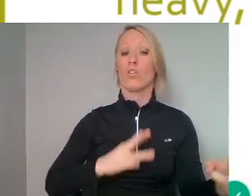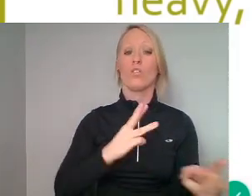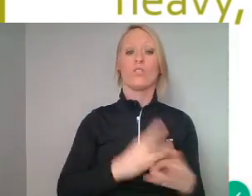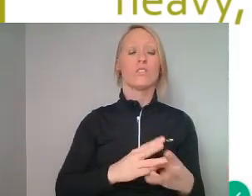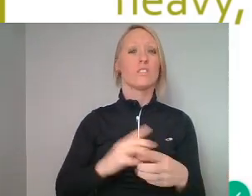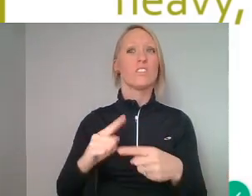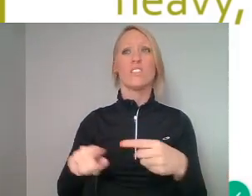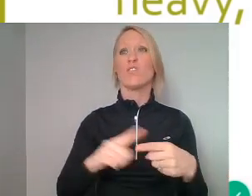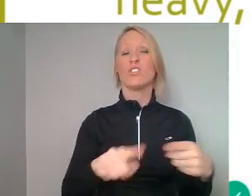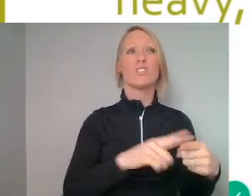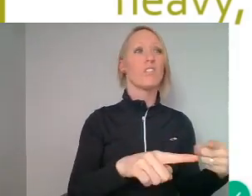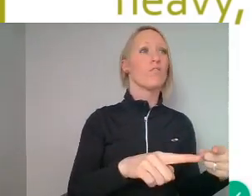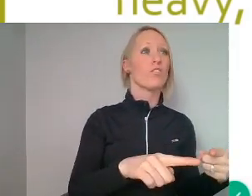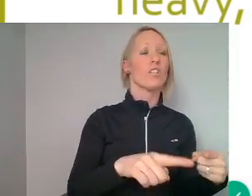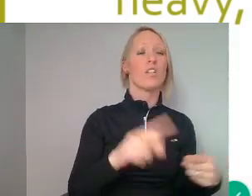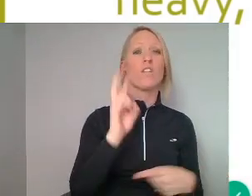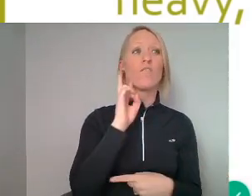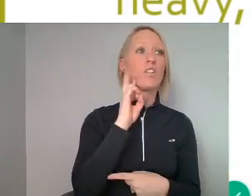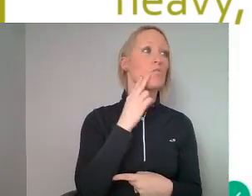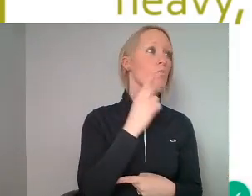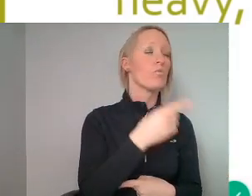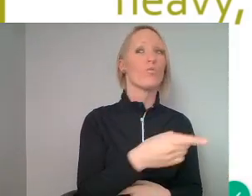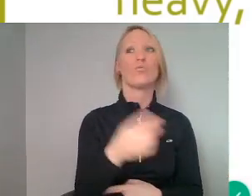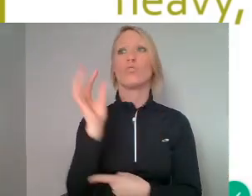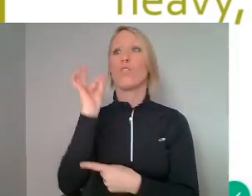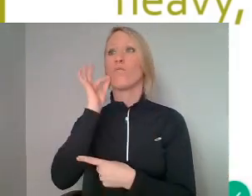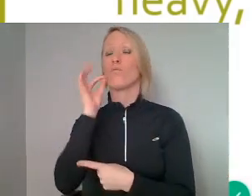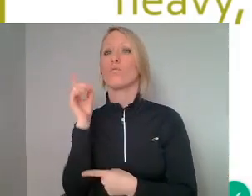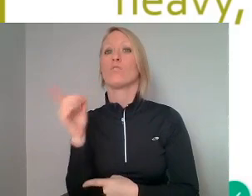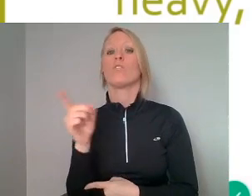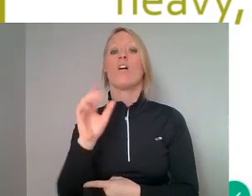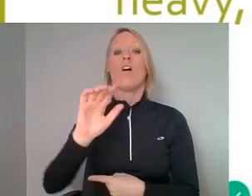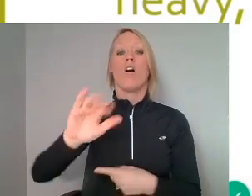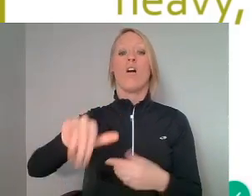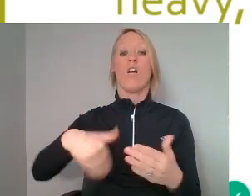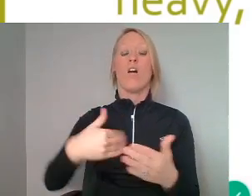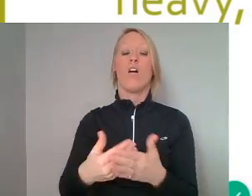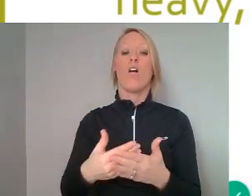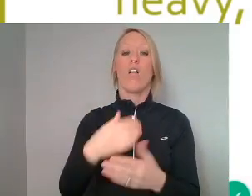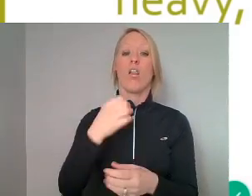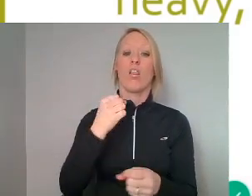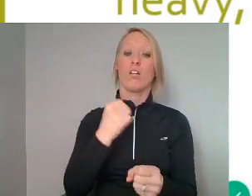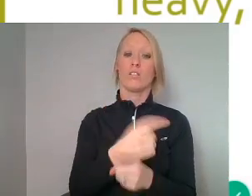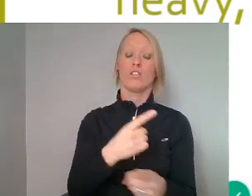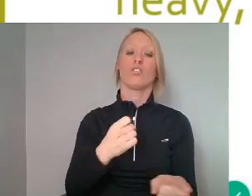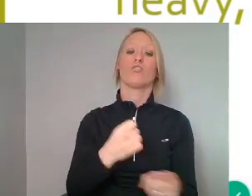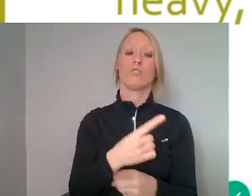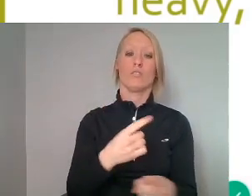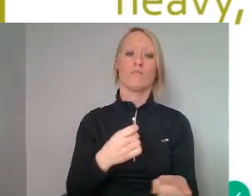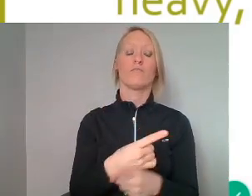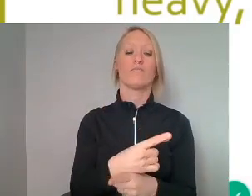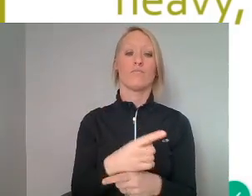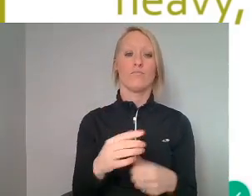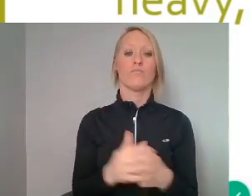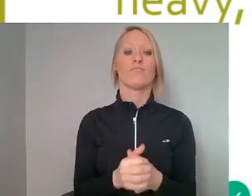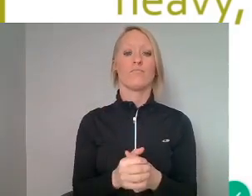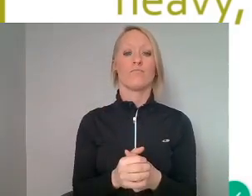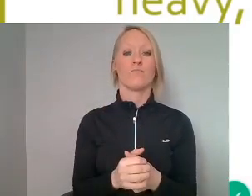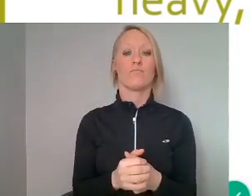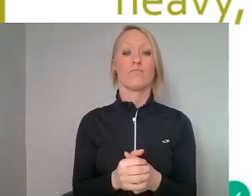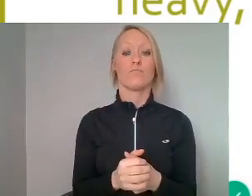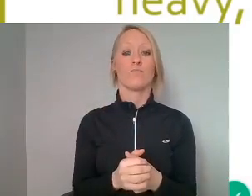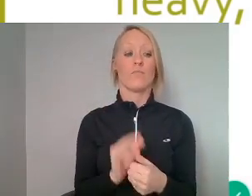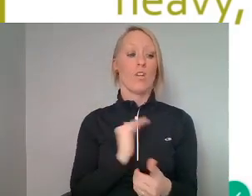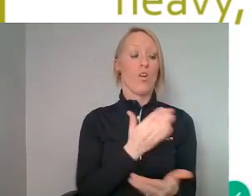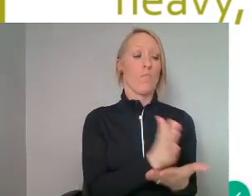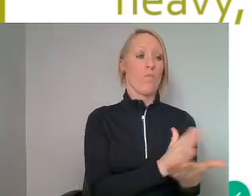bananas and strawberries and different types of vegetables year round because we're getting them from other countries, other parts of our own country that